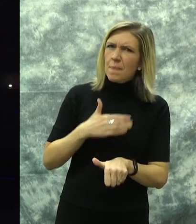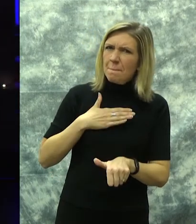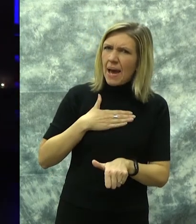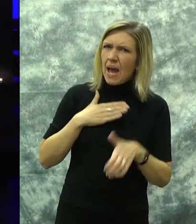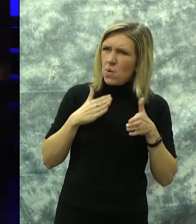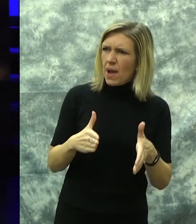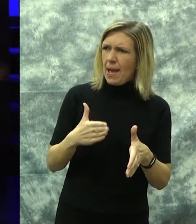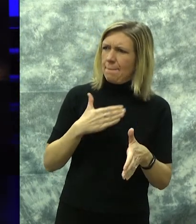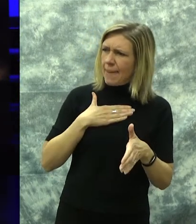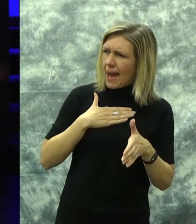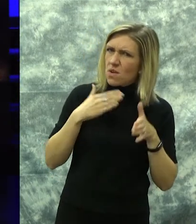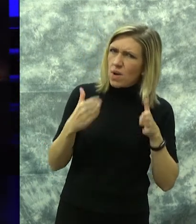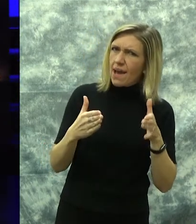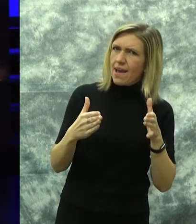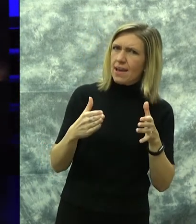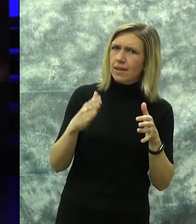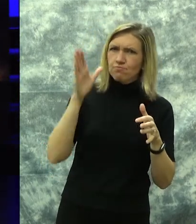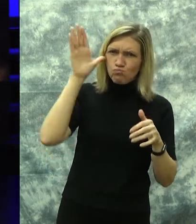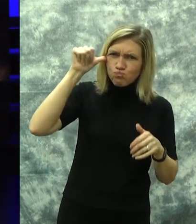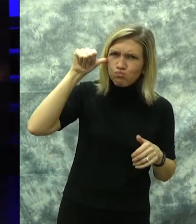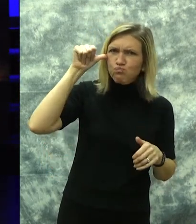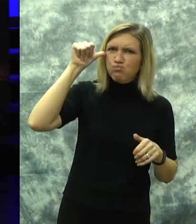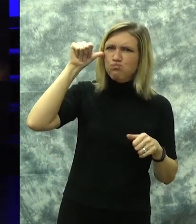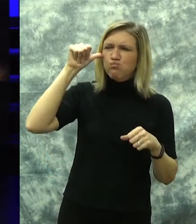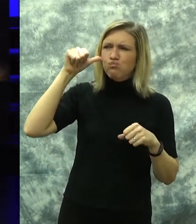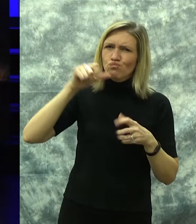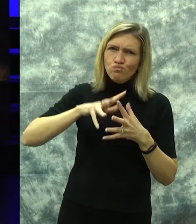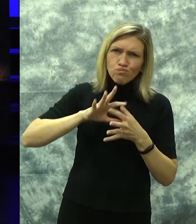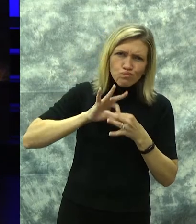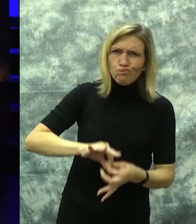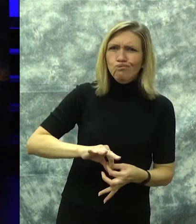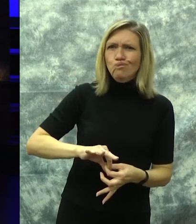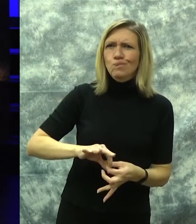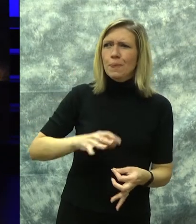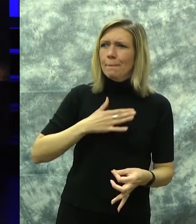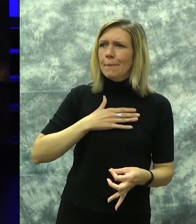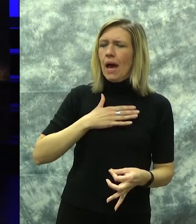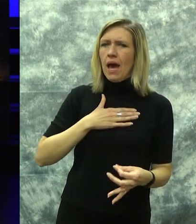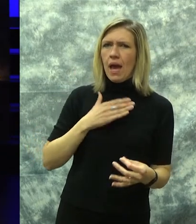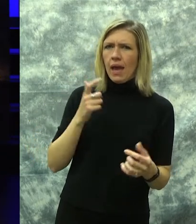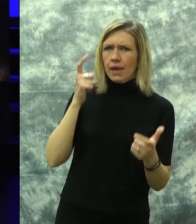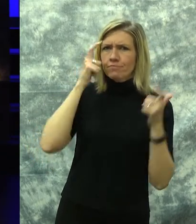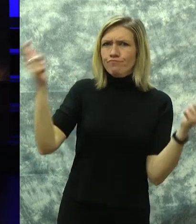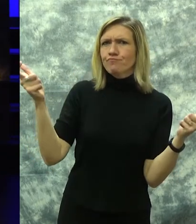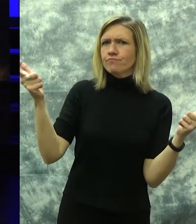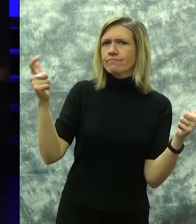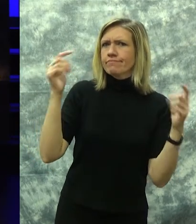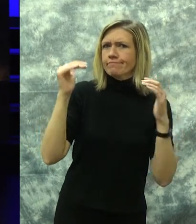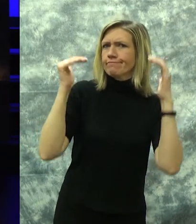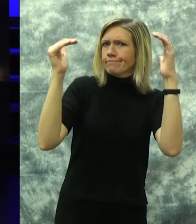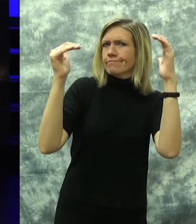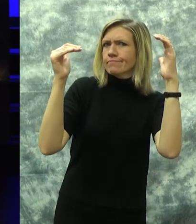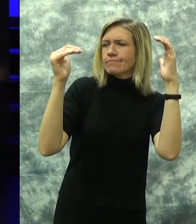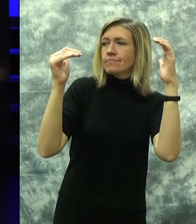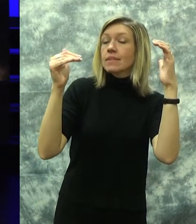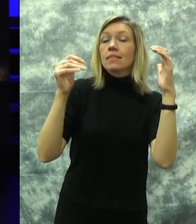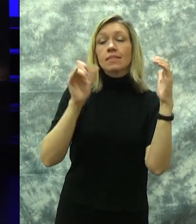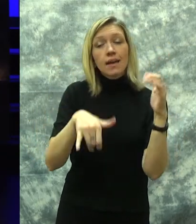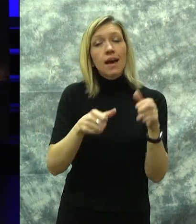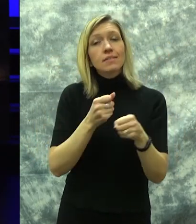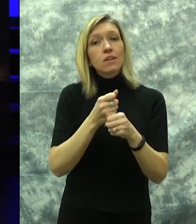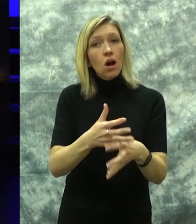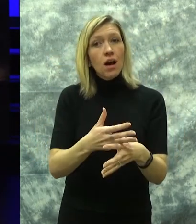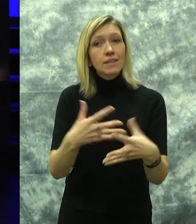want it my way. And I get very anchored in my righteousness. And that has caused me to have collisions